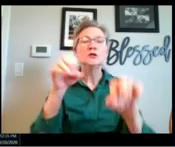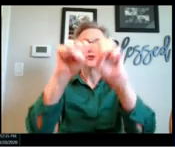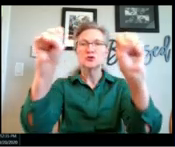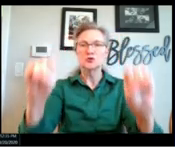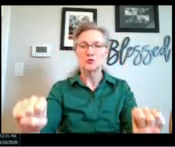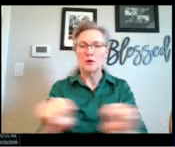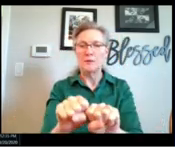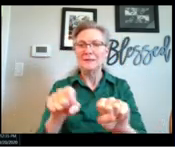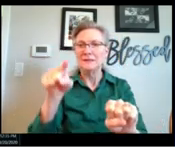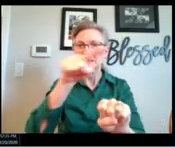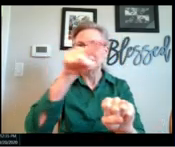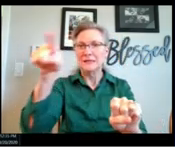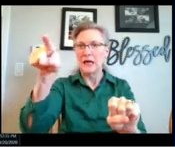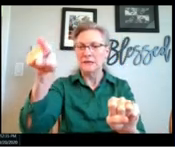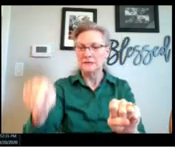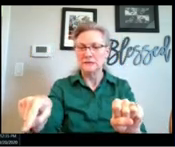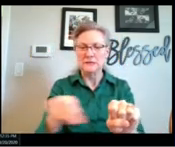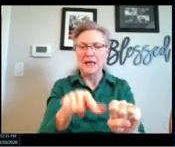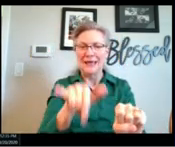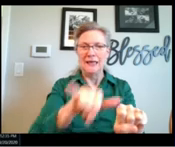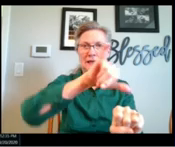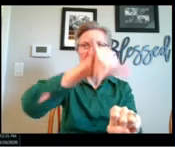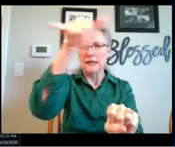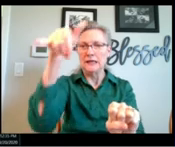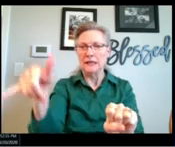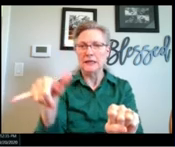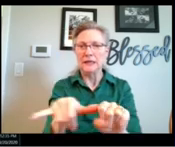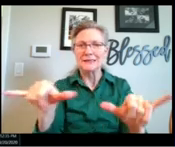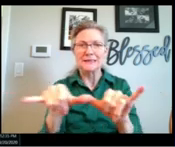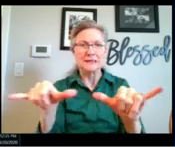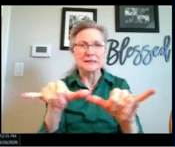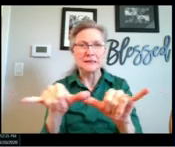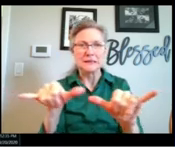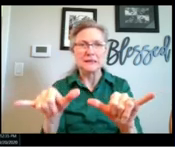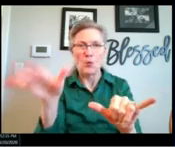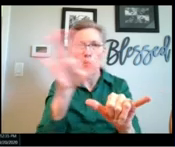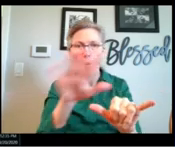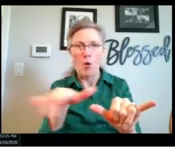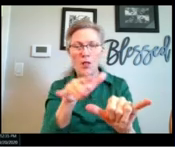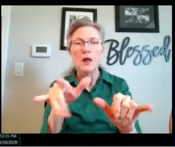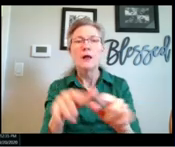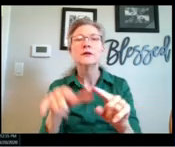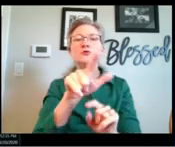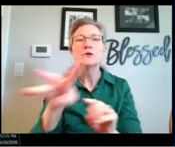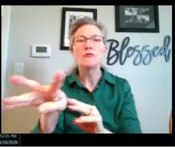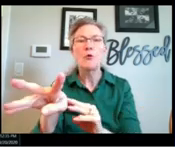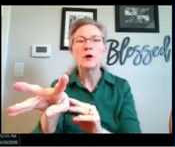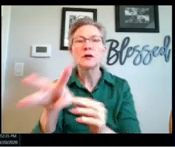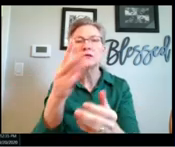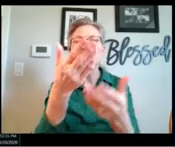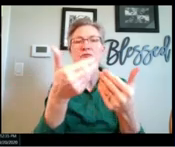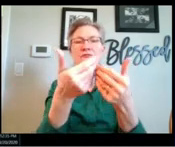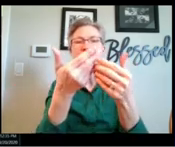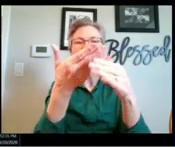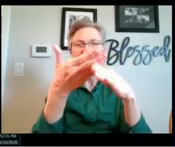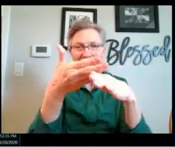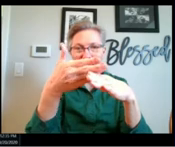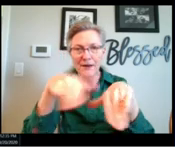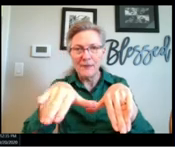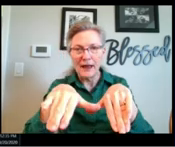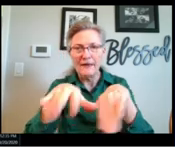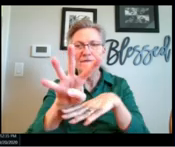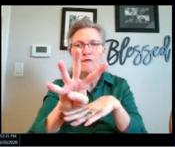all of these sides are congruent. They are all exactly the same length, which means that I need to take that 24 and split it into 4 equal